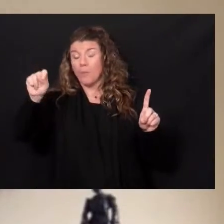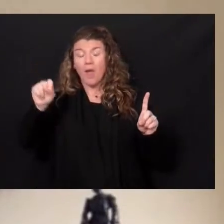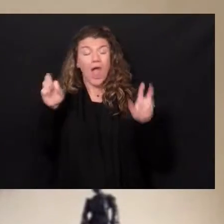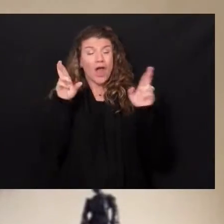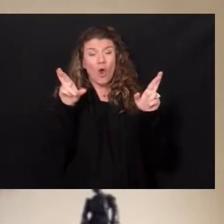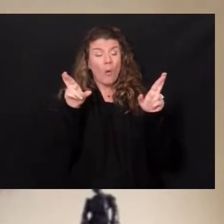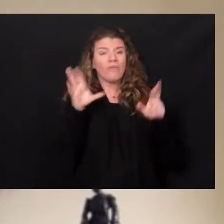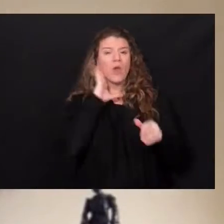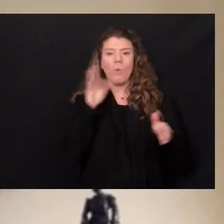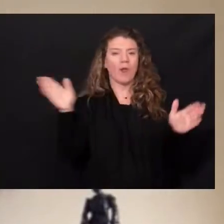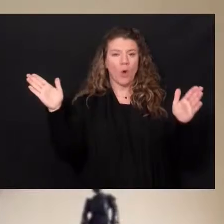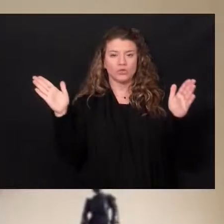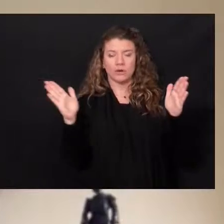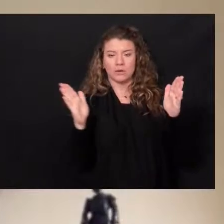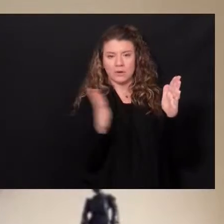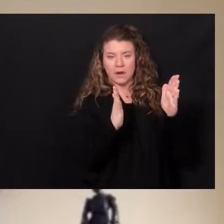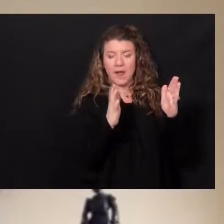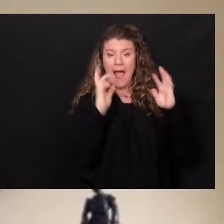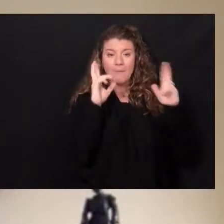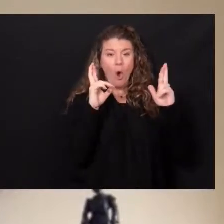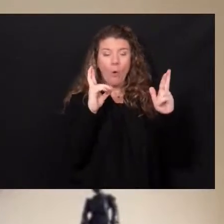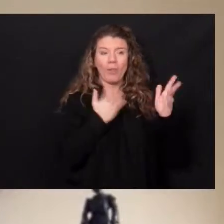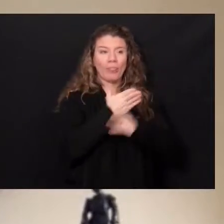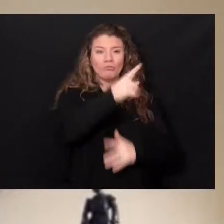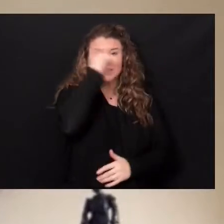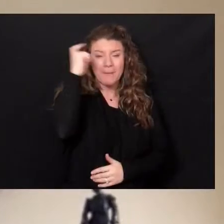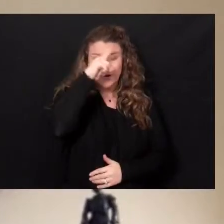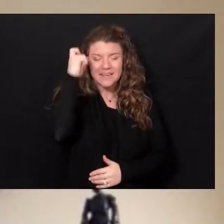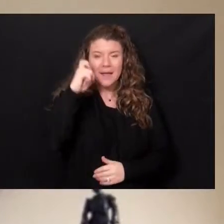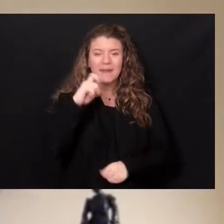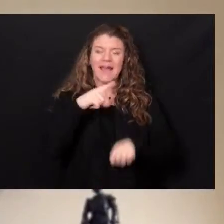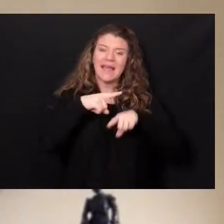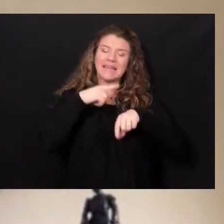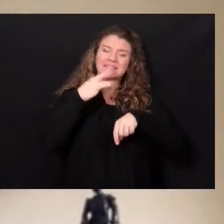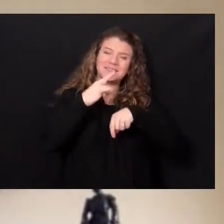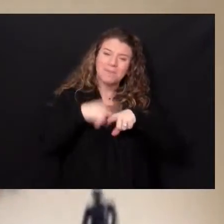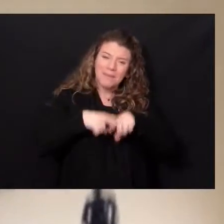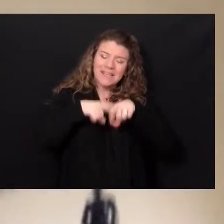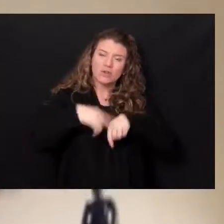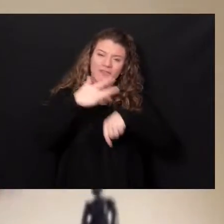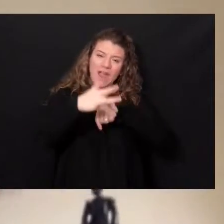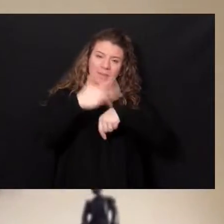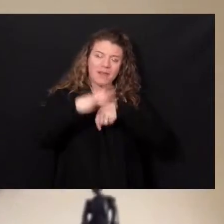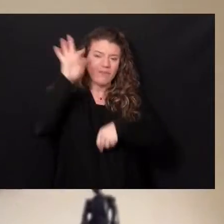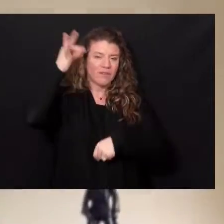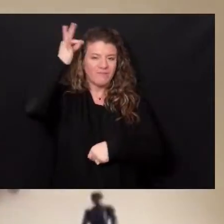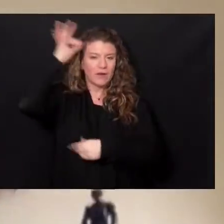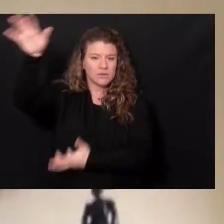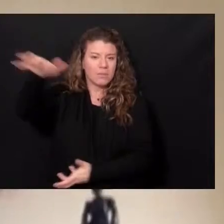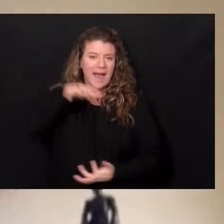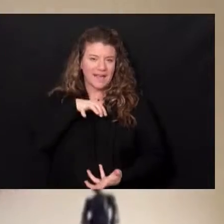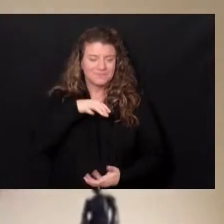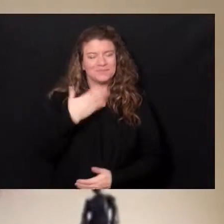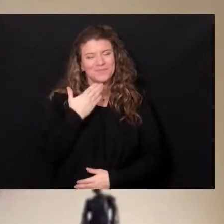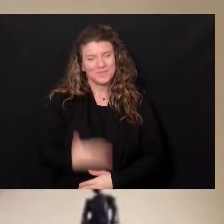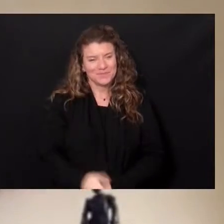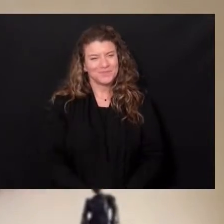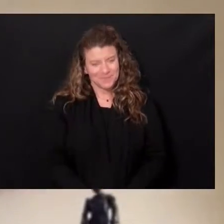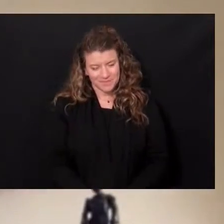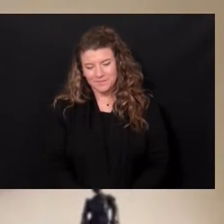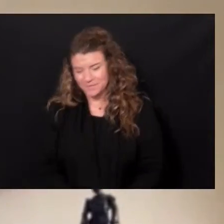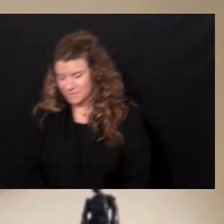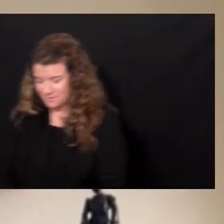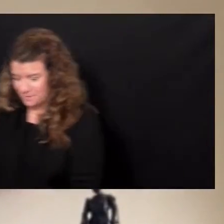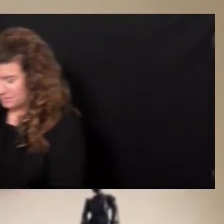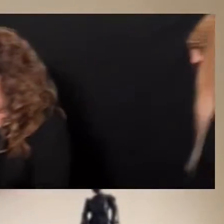It will be March through July, depending on availability of federal supply. All right, thank you, Kenny. Next, we'll go to Mark